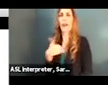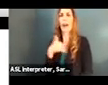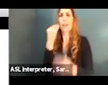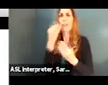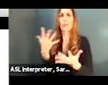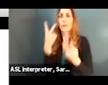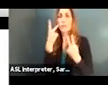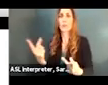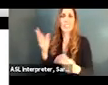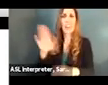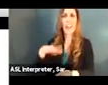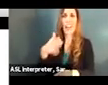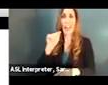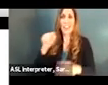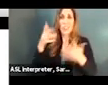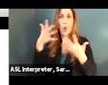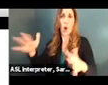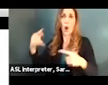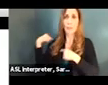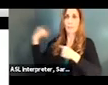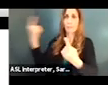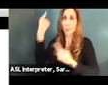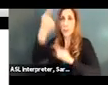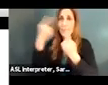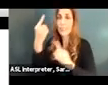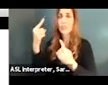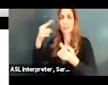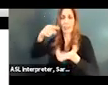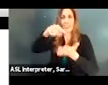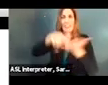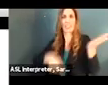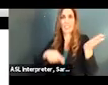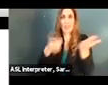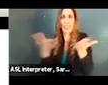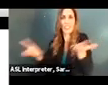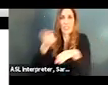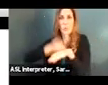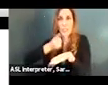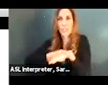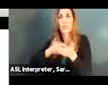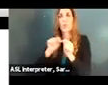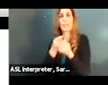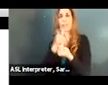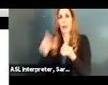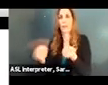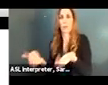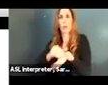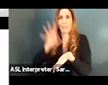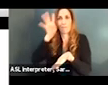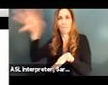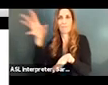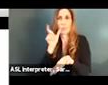see, hey, AT was already being considered. Here's what was discussed. So the team doesn't have to start completely